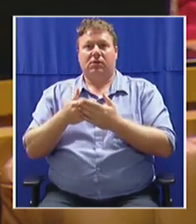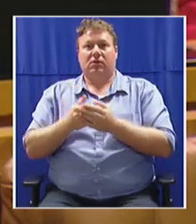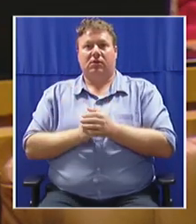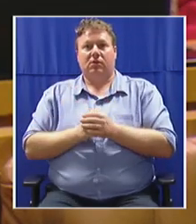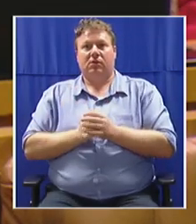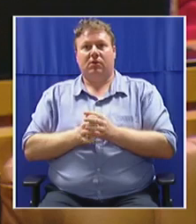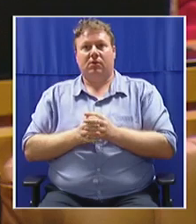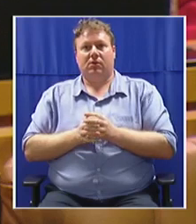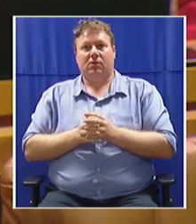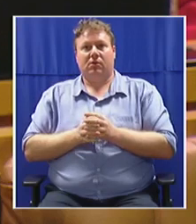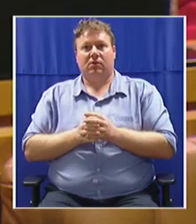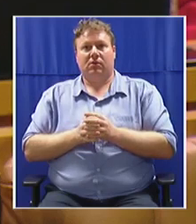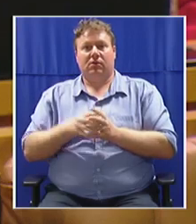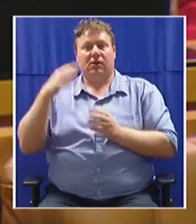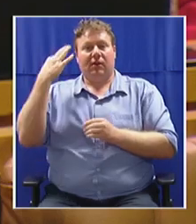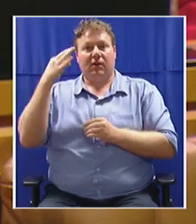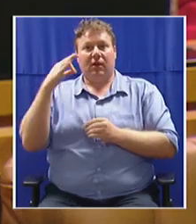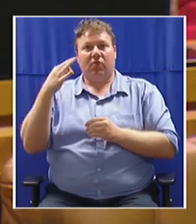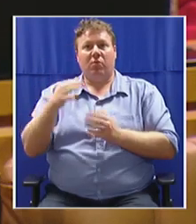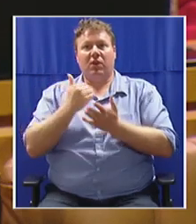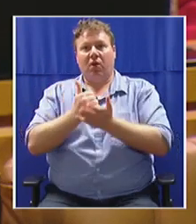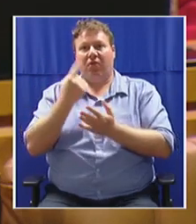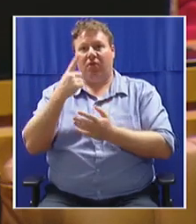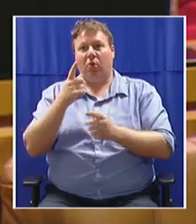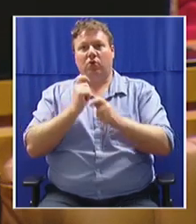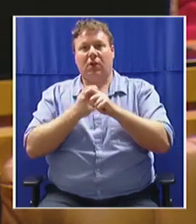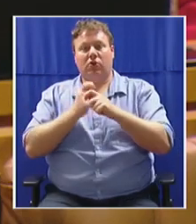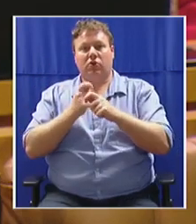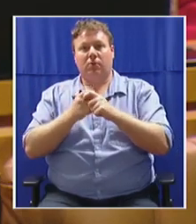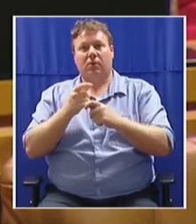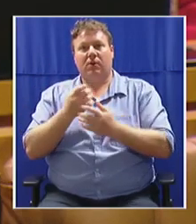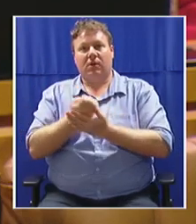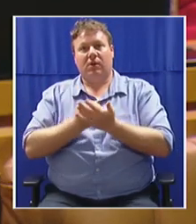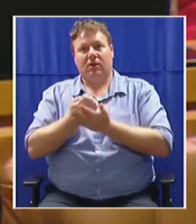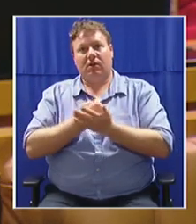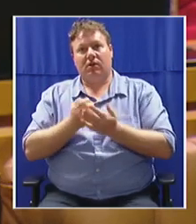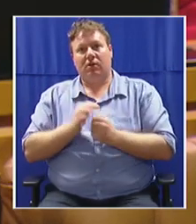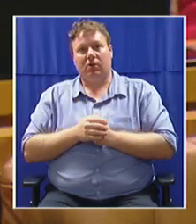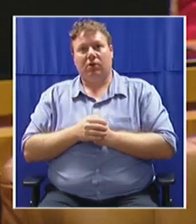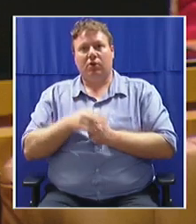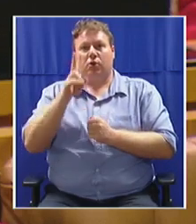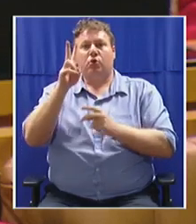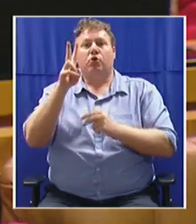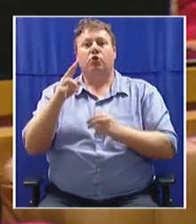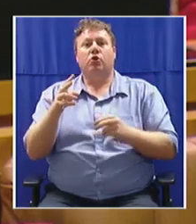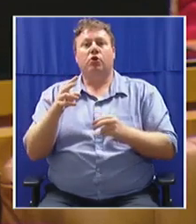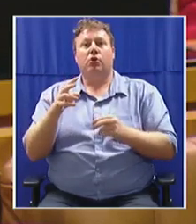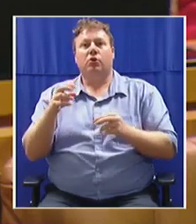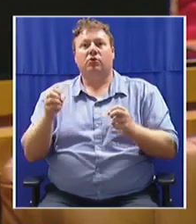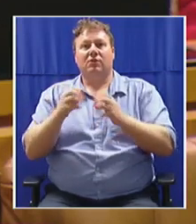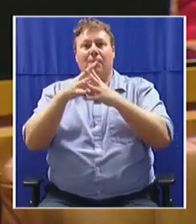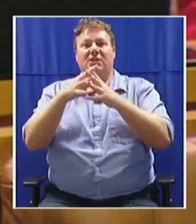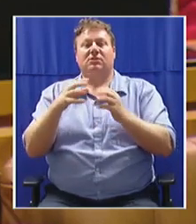regarding township economy. At least 2 extraordinary summits focusing on township economy were